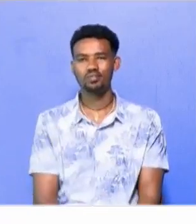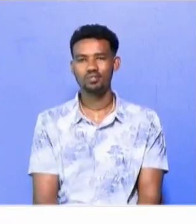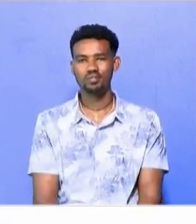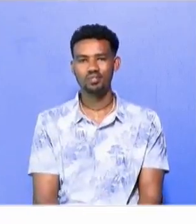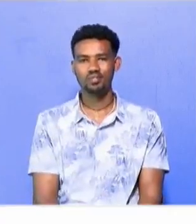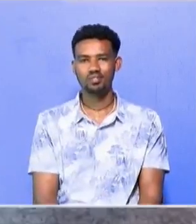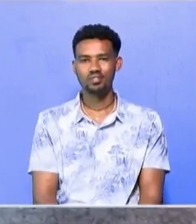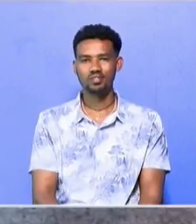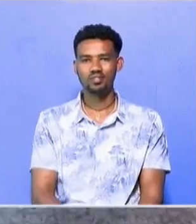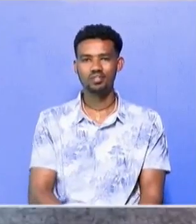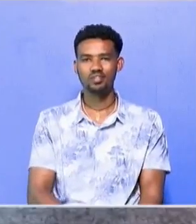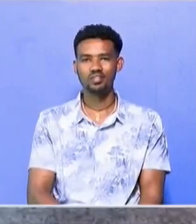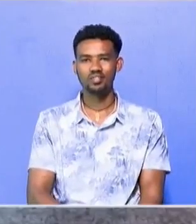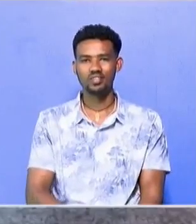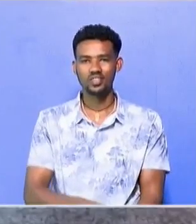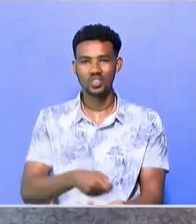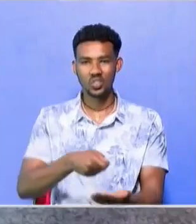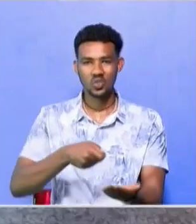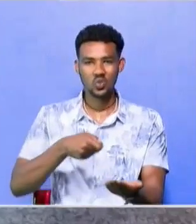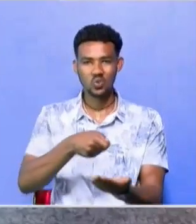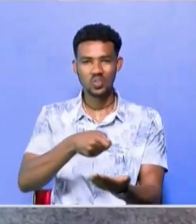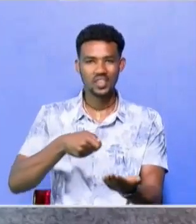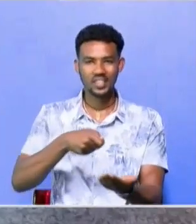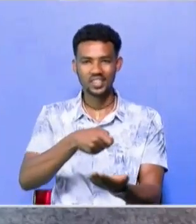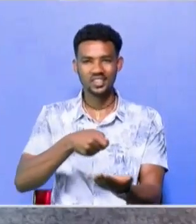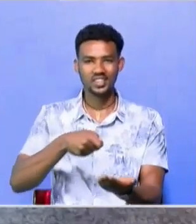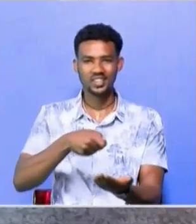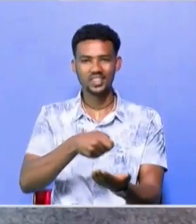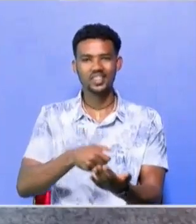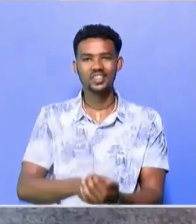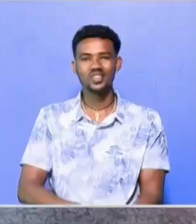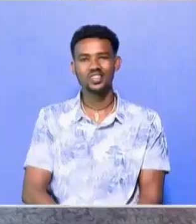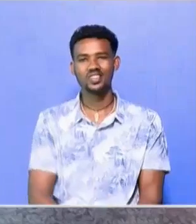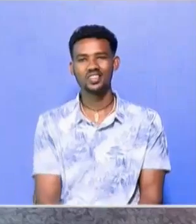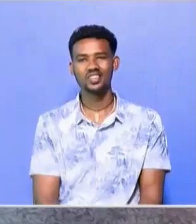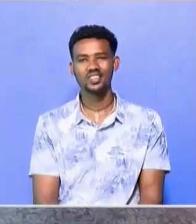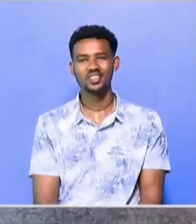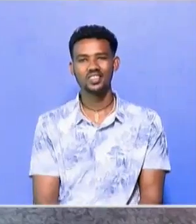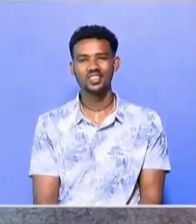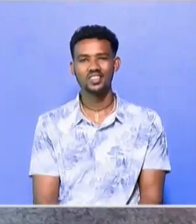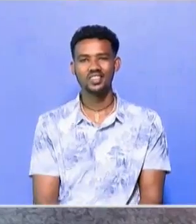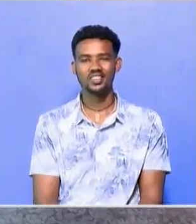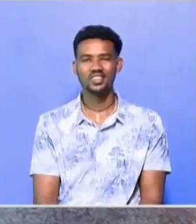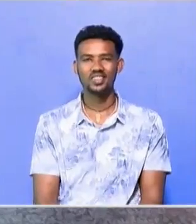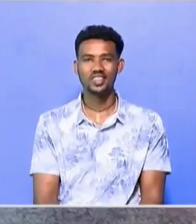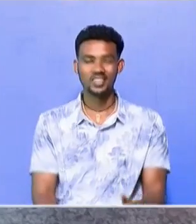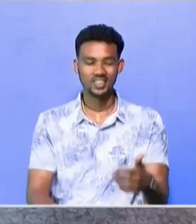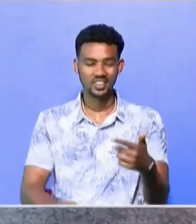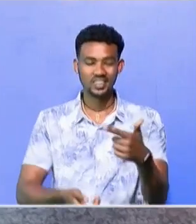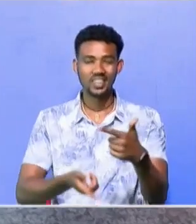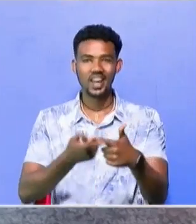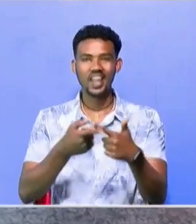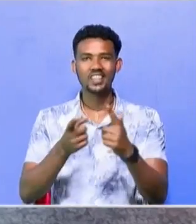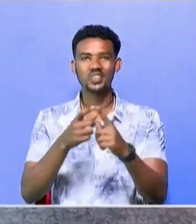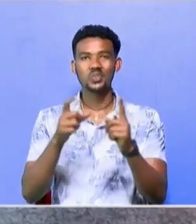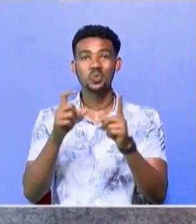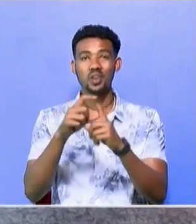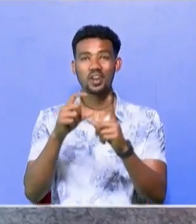Bravo, students. This is cooking. The next word